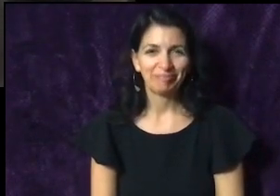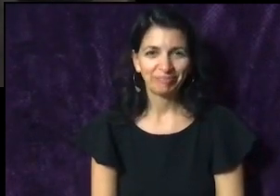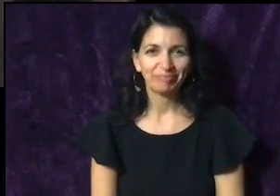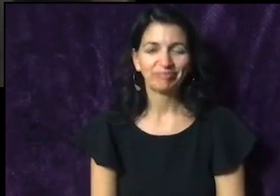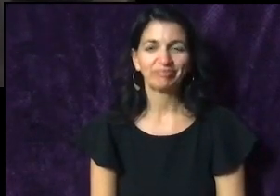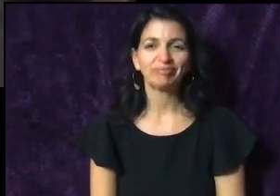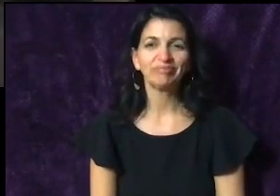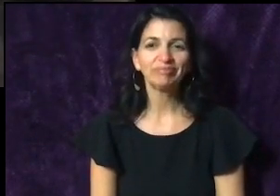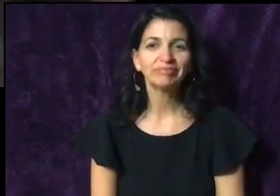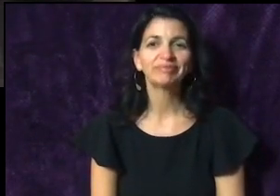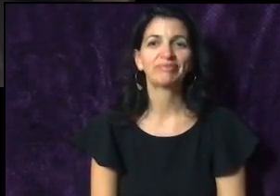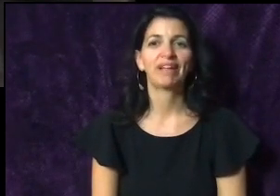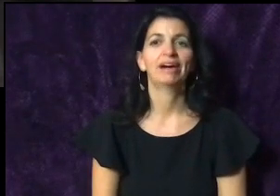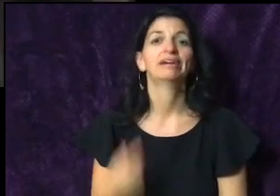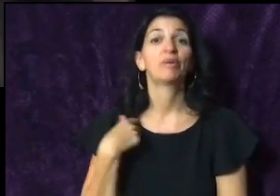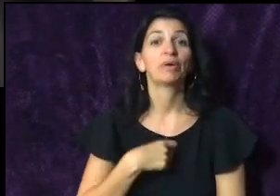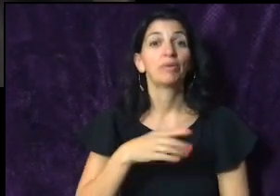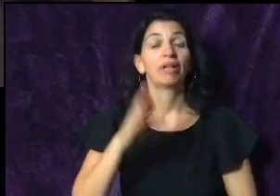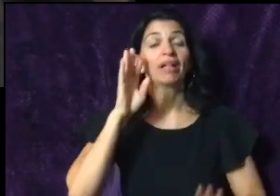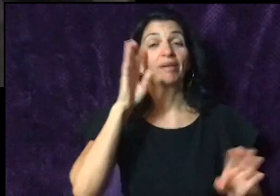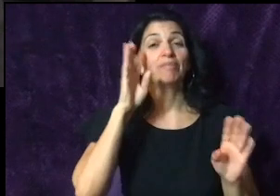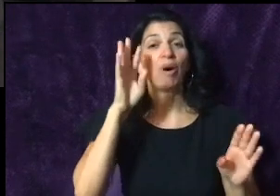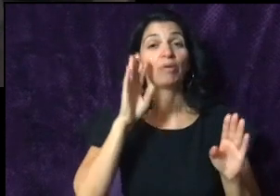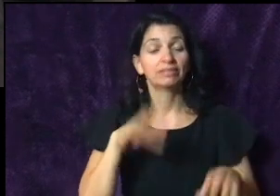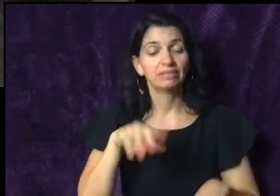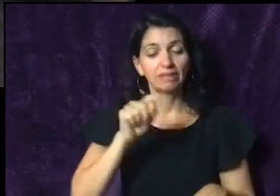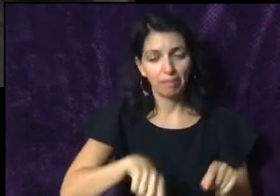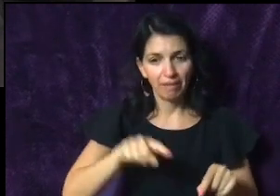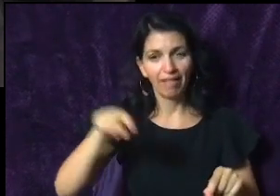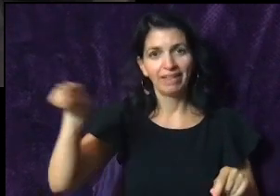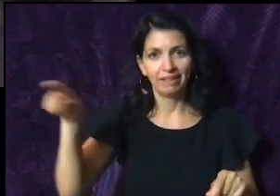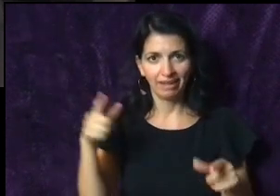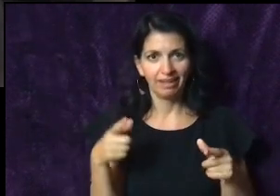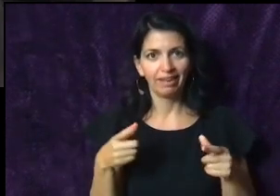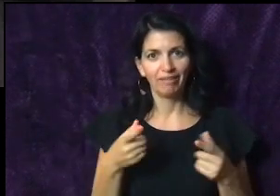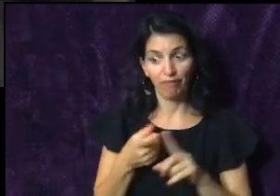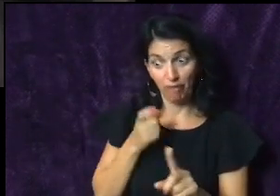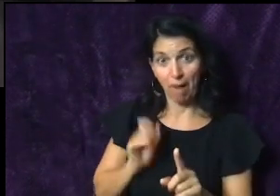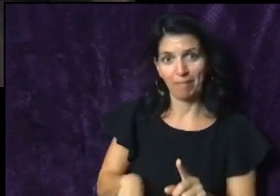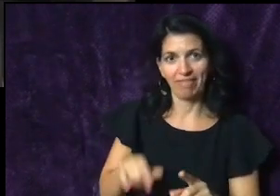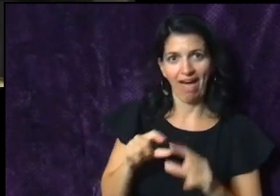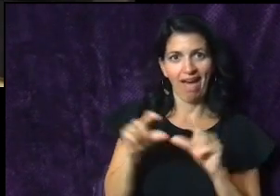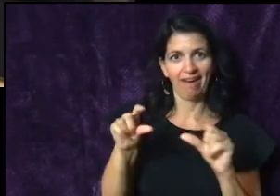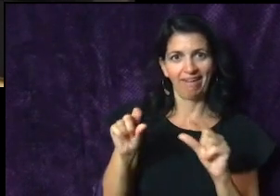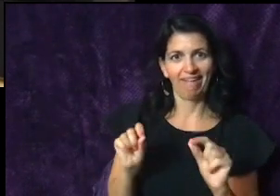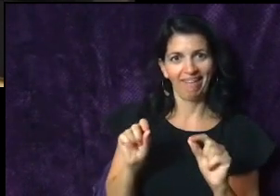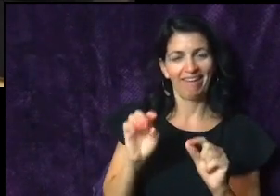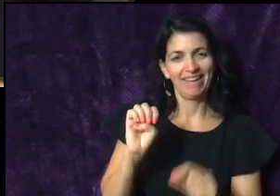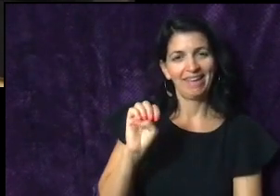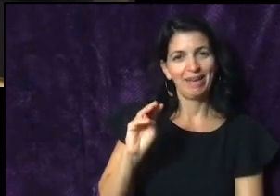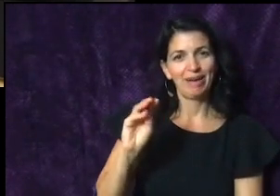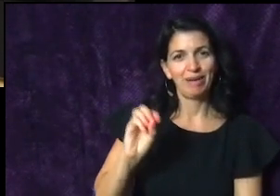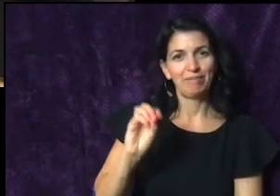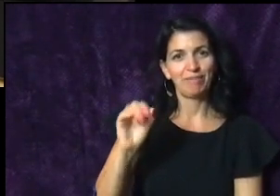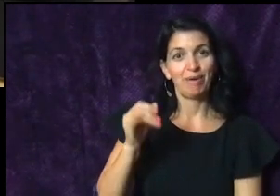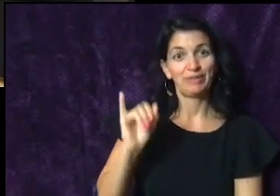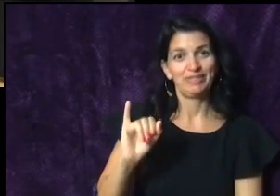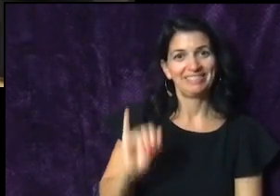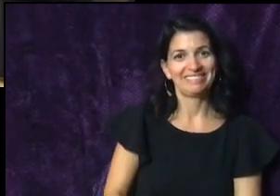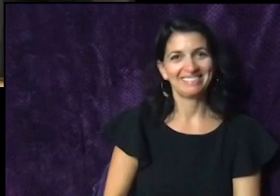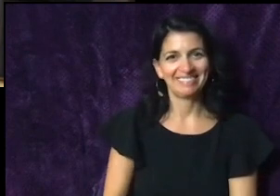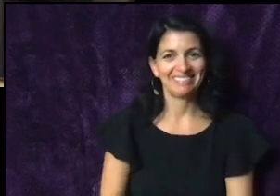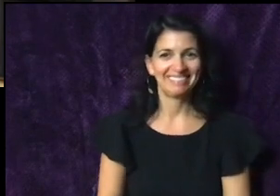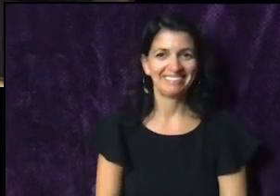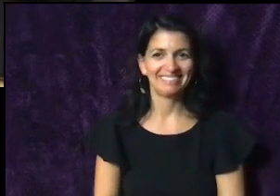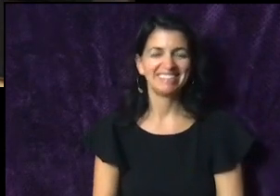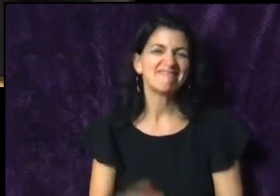us. And we're going to compose a melody that's inspired by that emoji tile. This is truly random. I have no idea what we're going to pull out. Let's